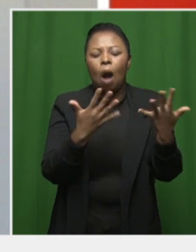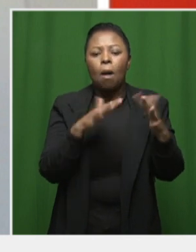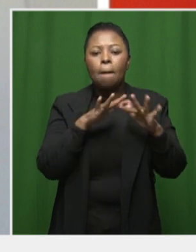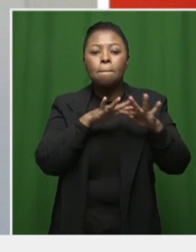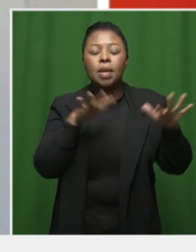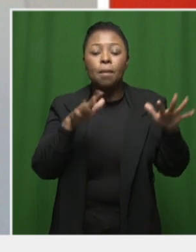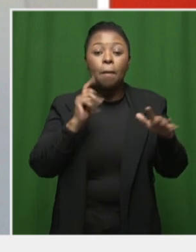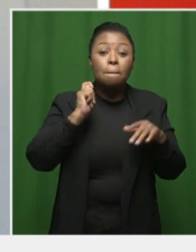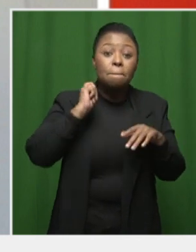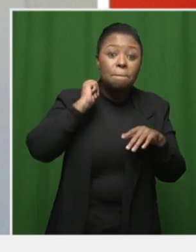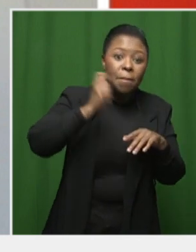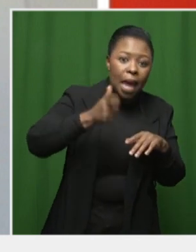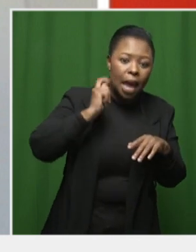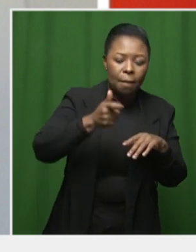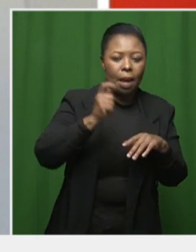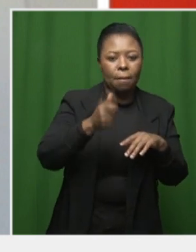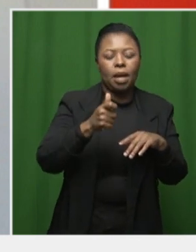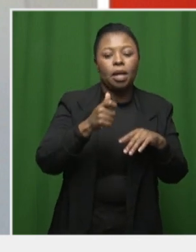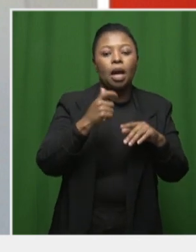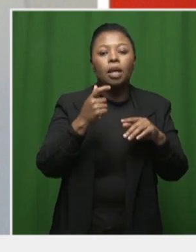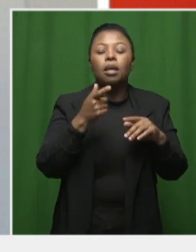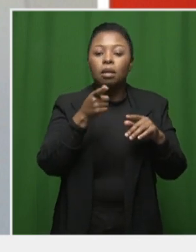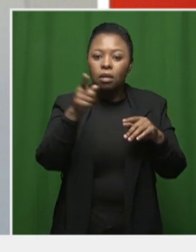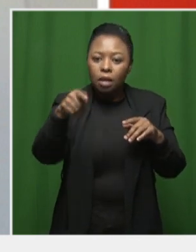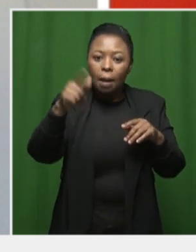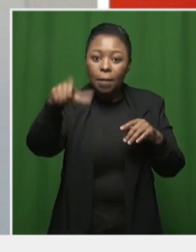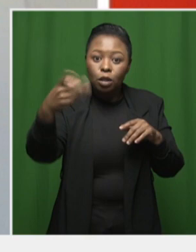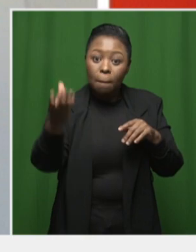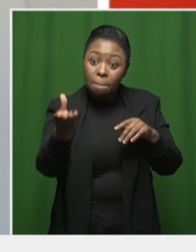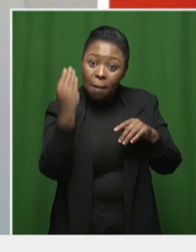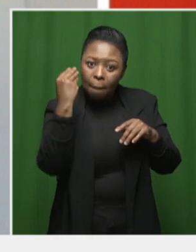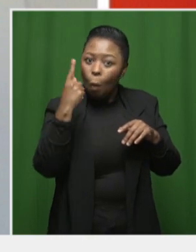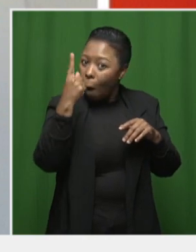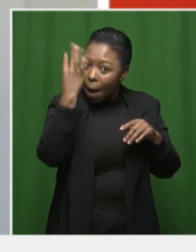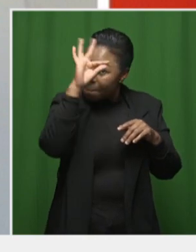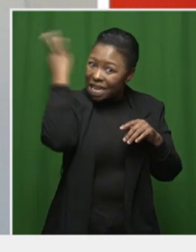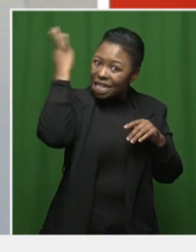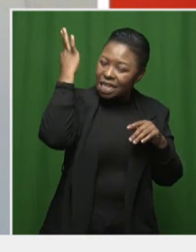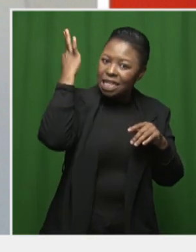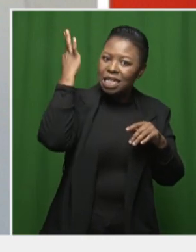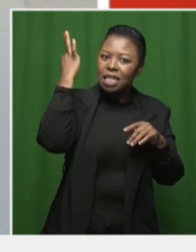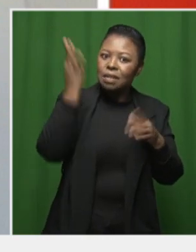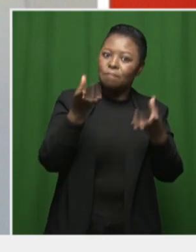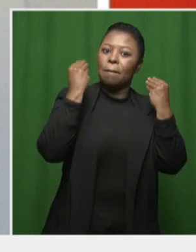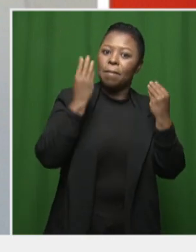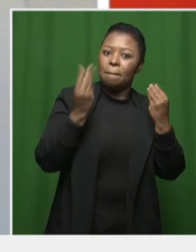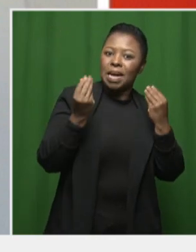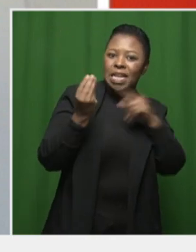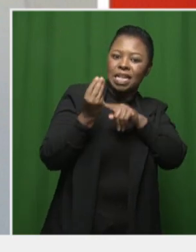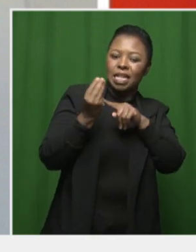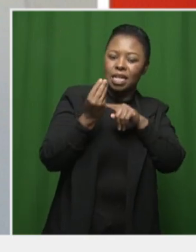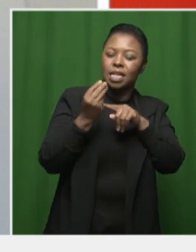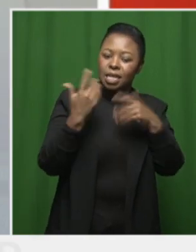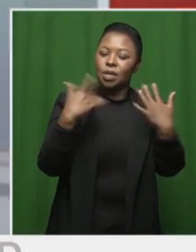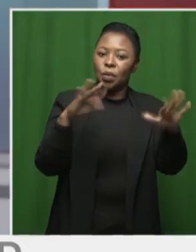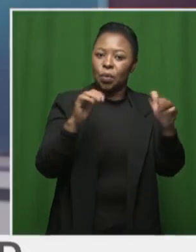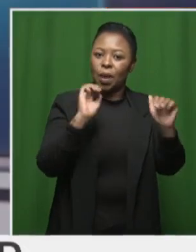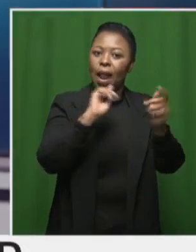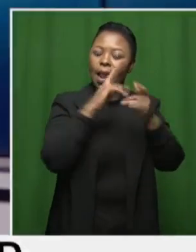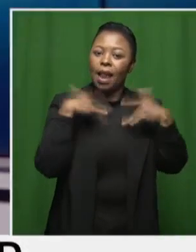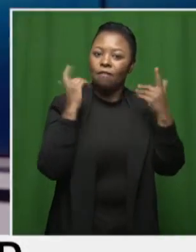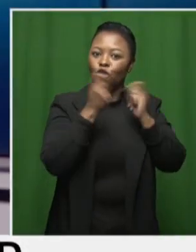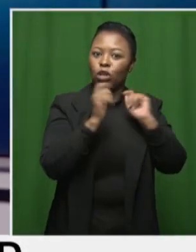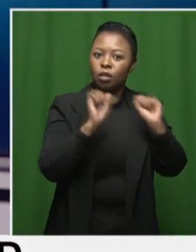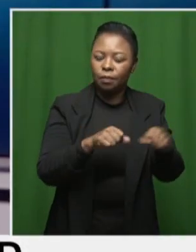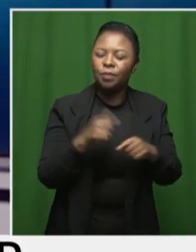a merchant, and the merchant has access to his funds in a matter of minutes. I mean, that's life-changing. All right, Paul Selibas, thank you so